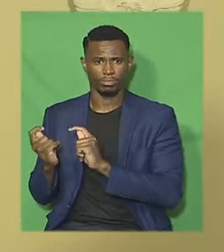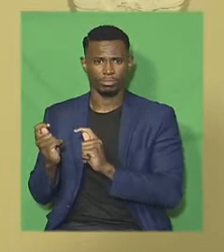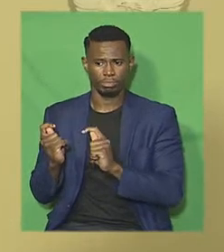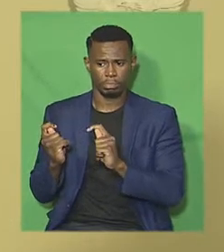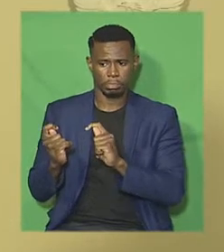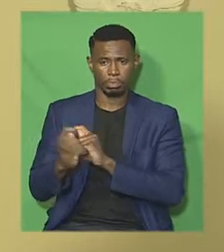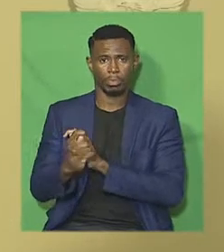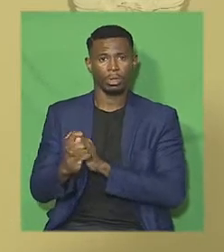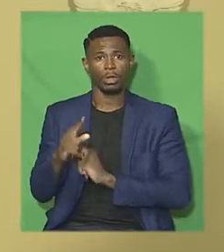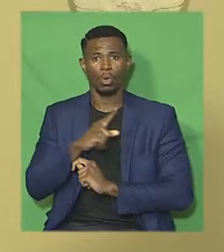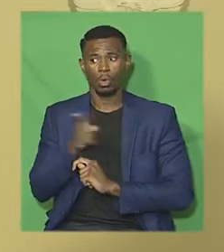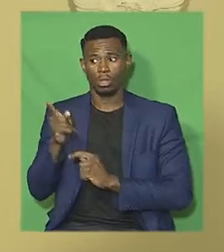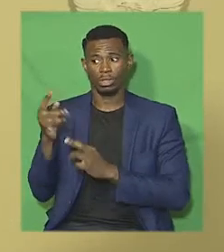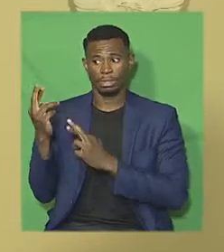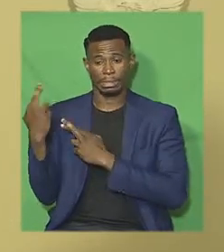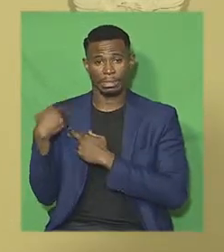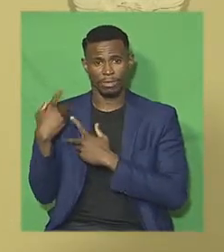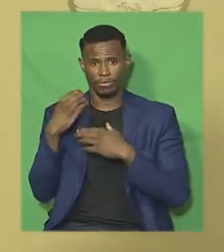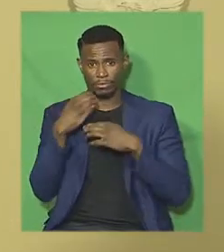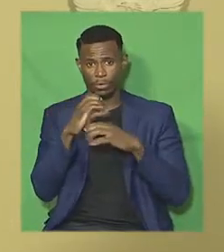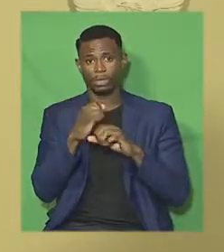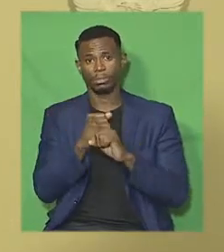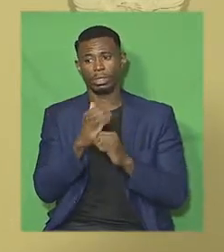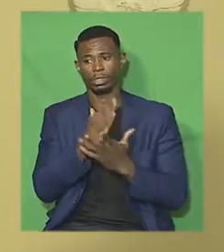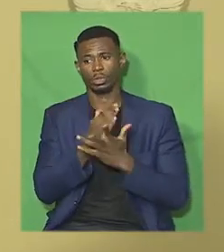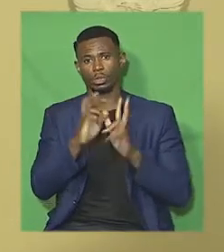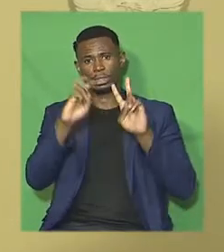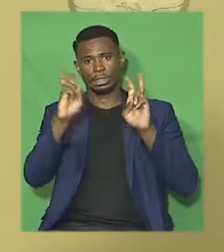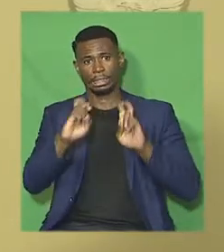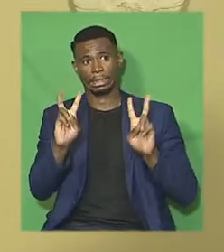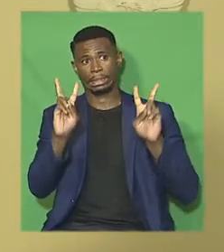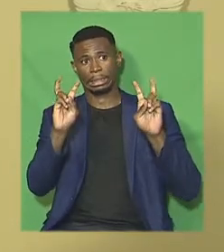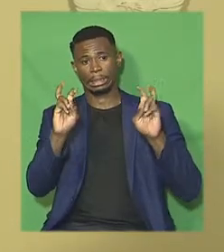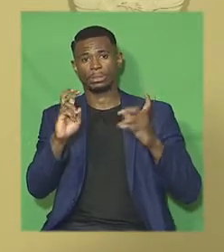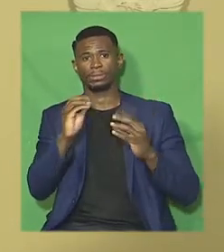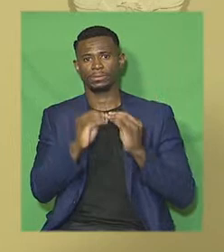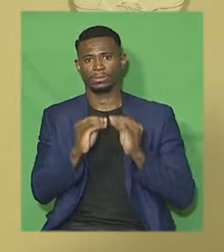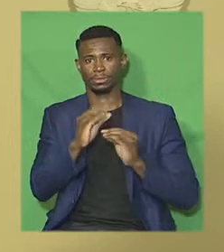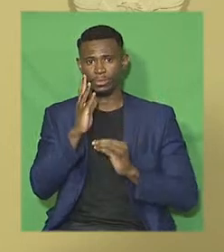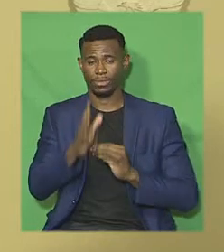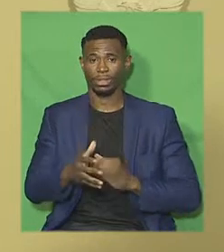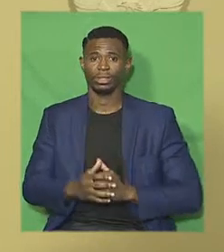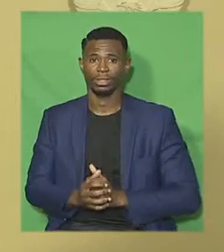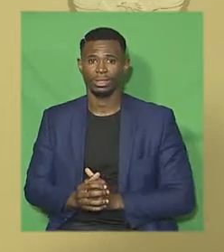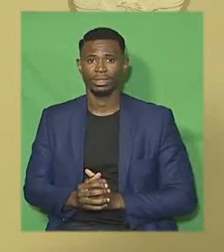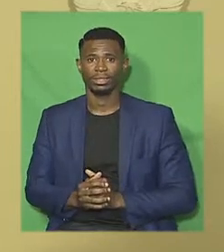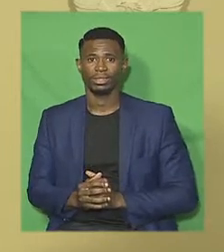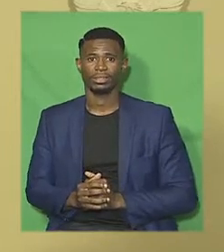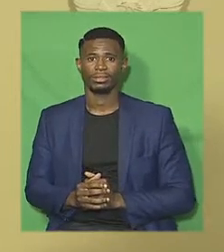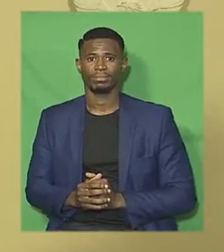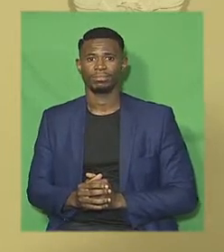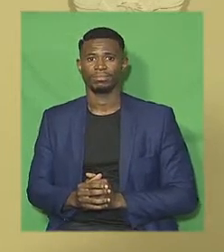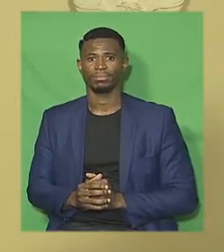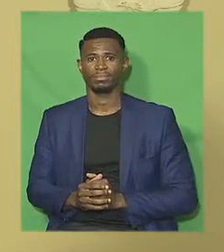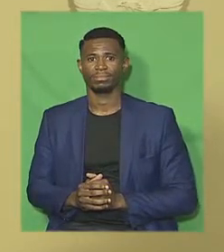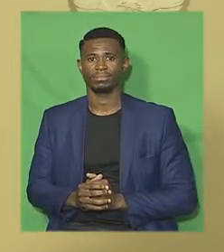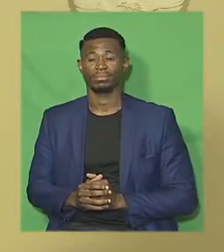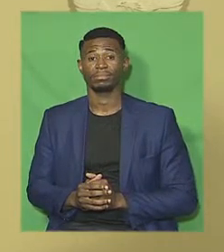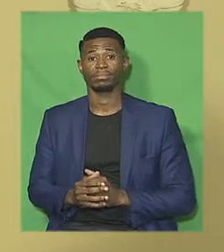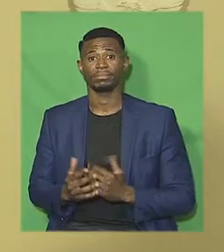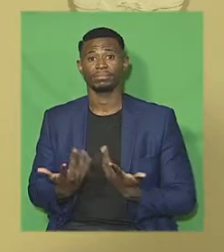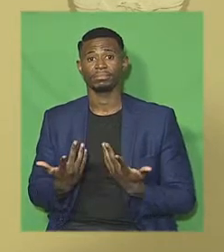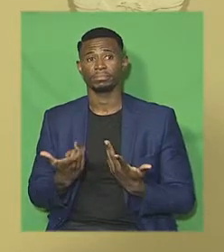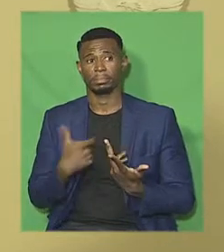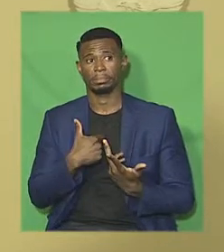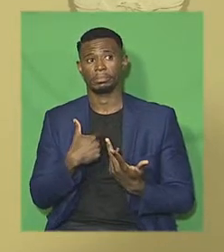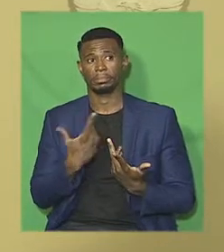hands-on on helping us to resolve the energy crisis. As I indicated in my reply to the State